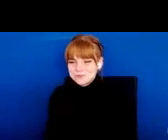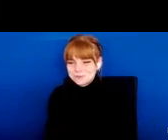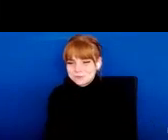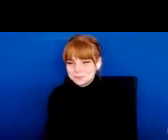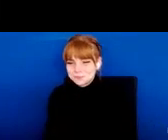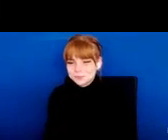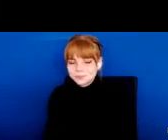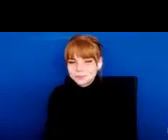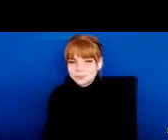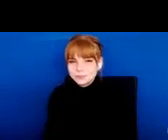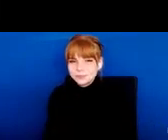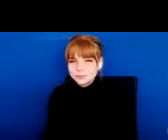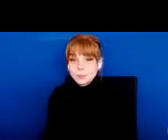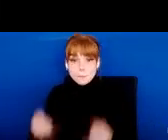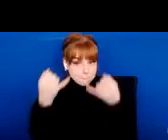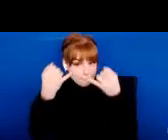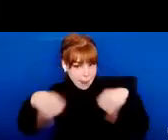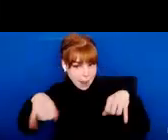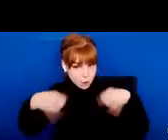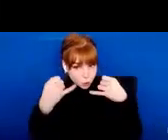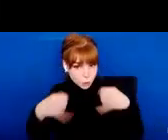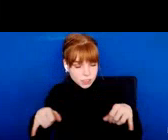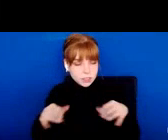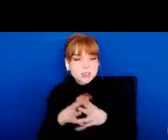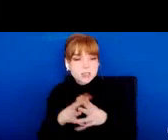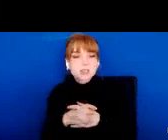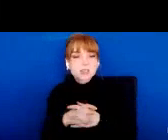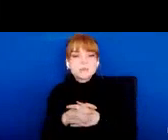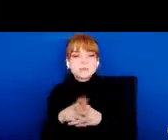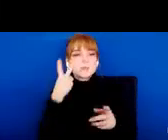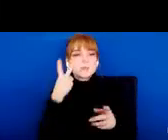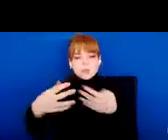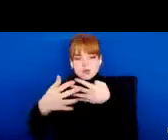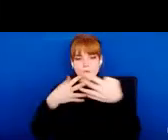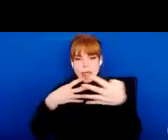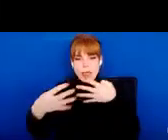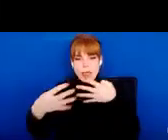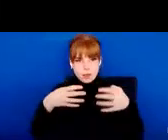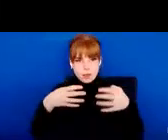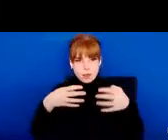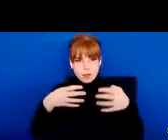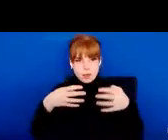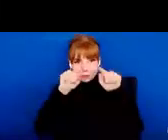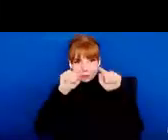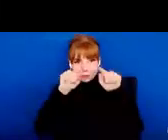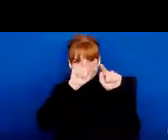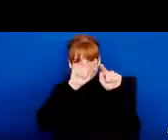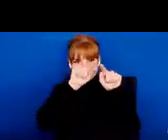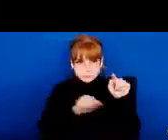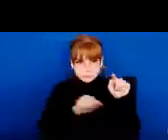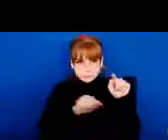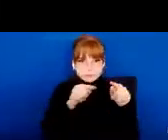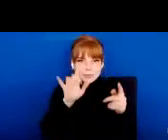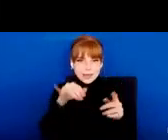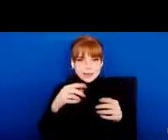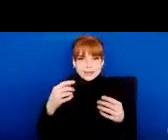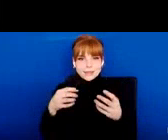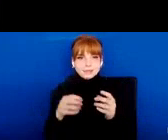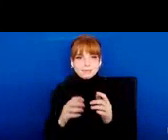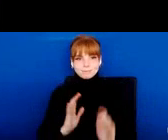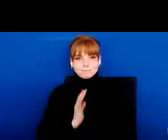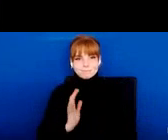So what do I mean by boundaries? I've got a gray box here. That's a checkbox. It's a custom-made checkbox, right? It's not the browser